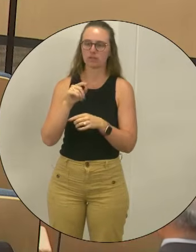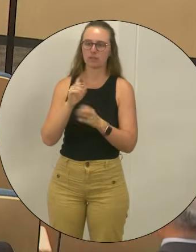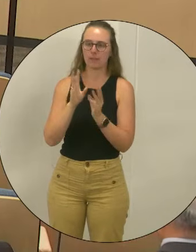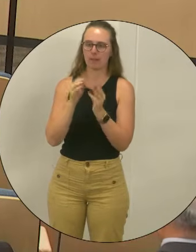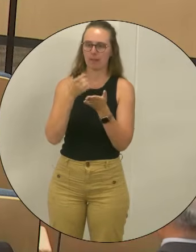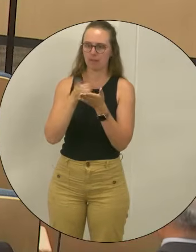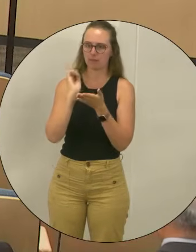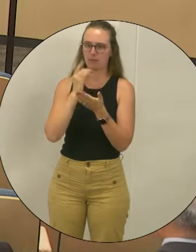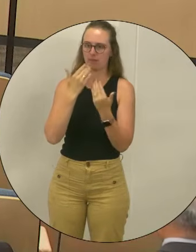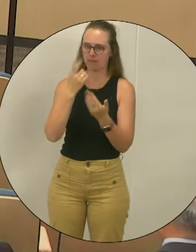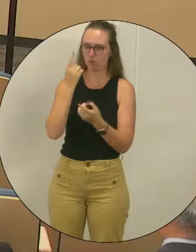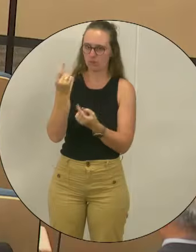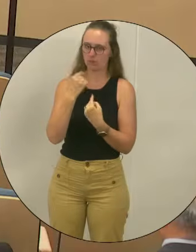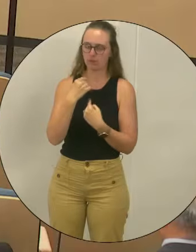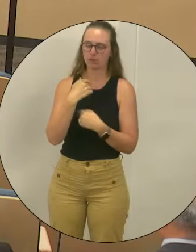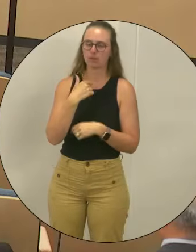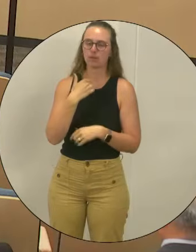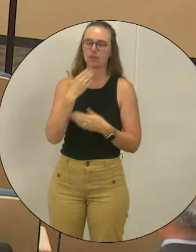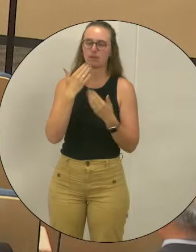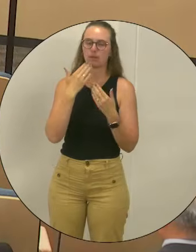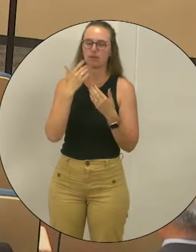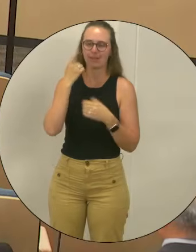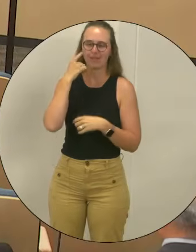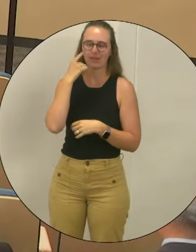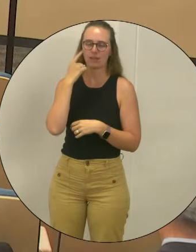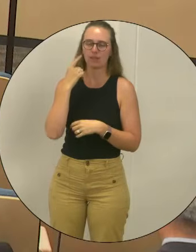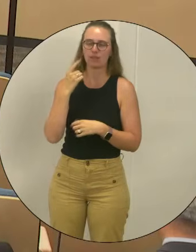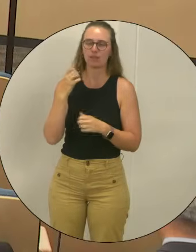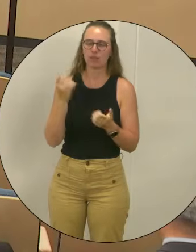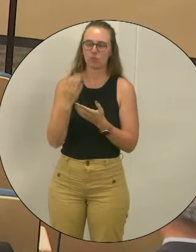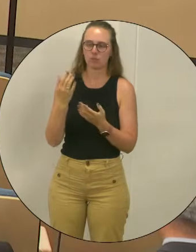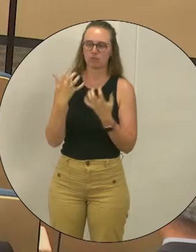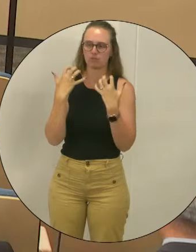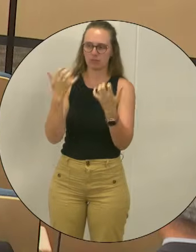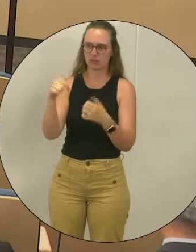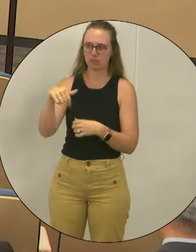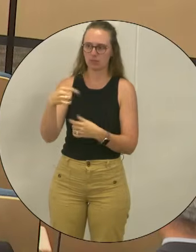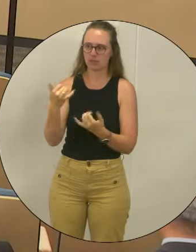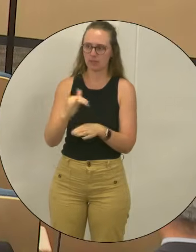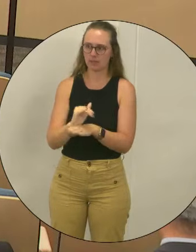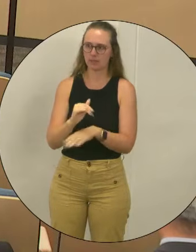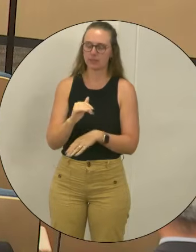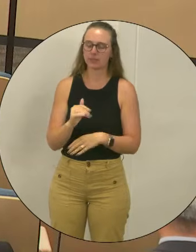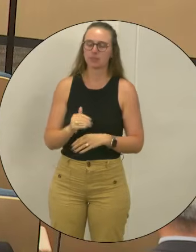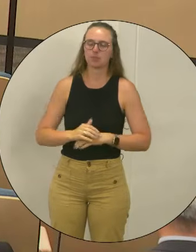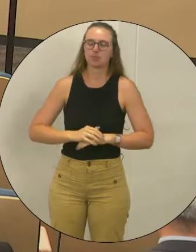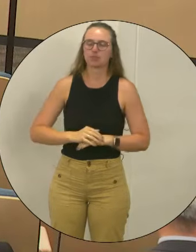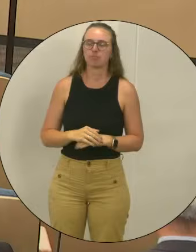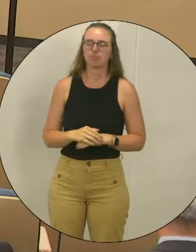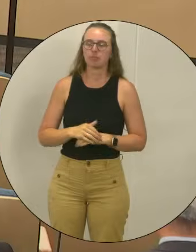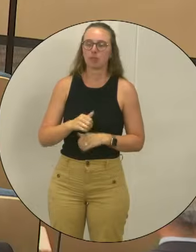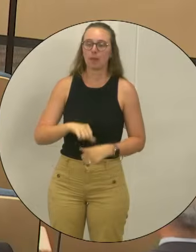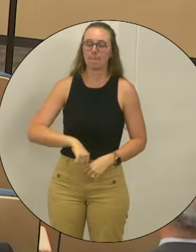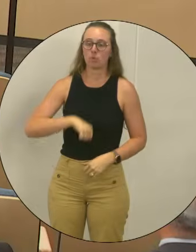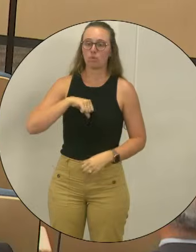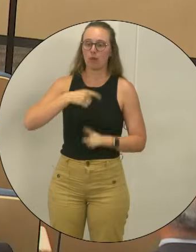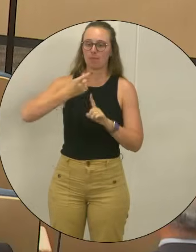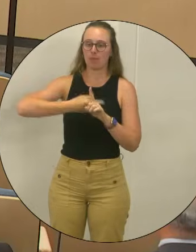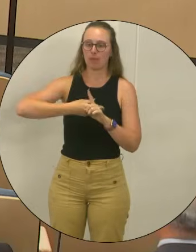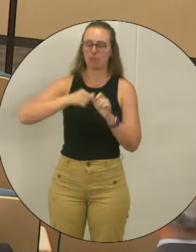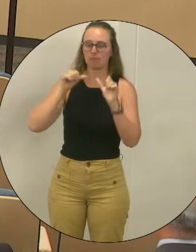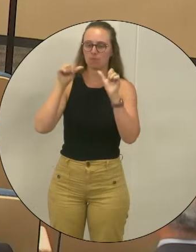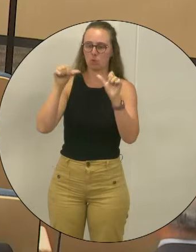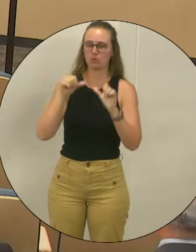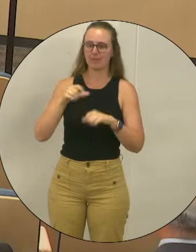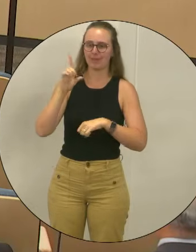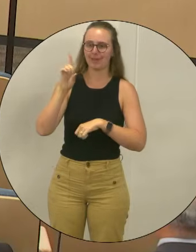Thanks a lot for coming. I think everybody is in attendance here tonight. Pride Month was posted